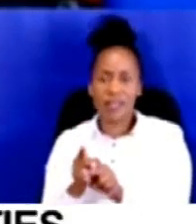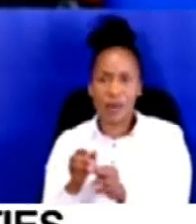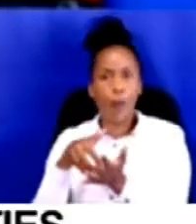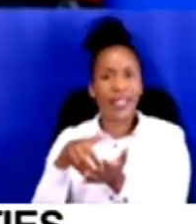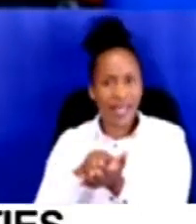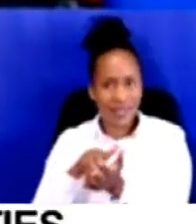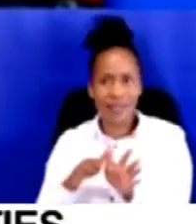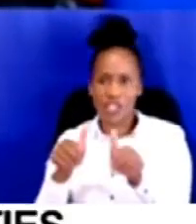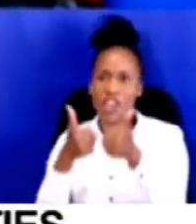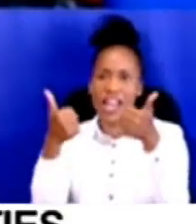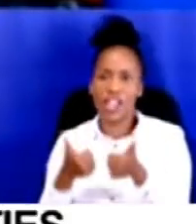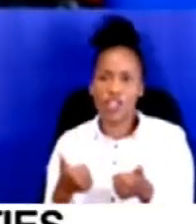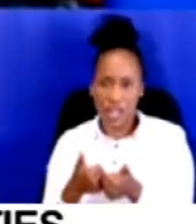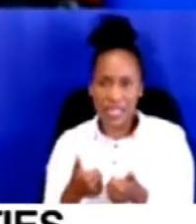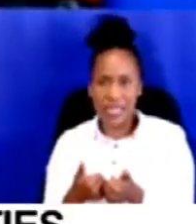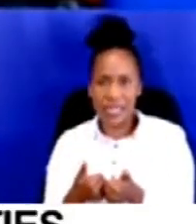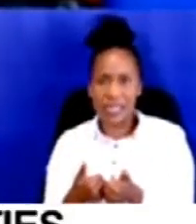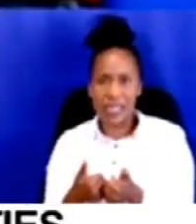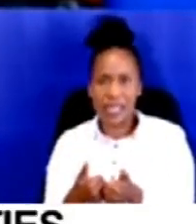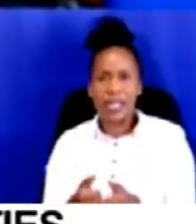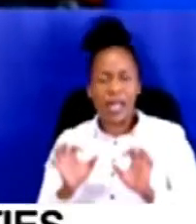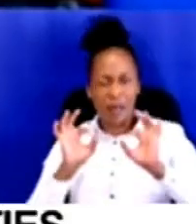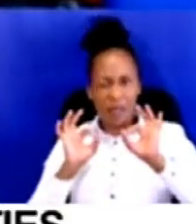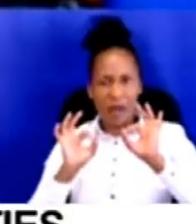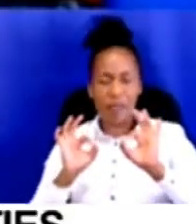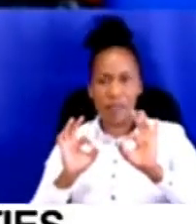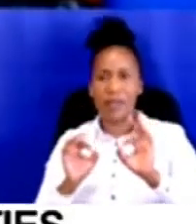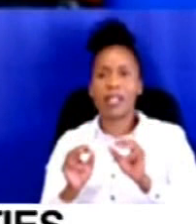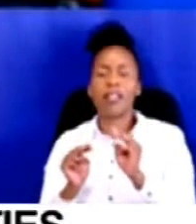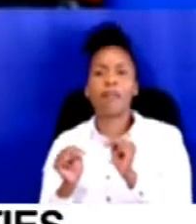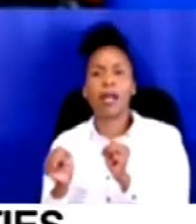and challenges in the efficient and effective